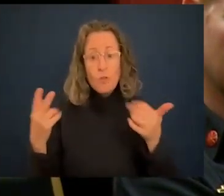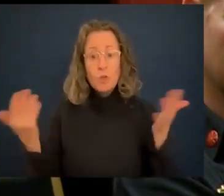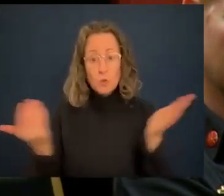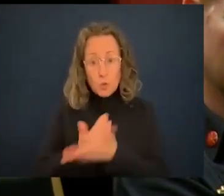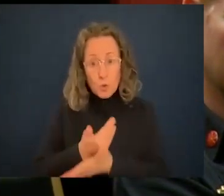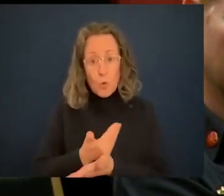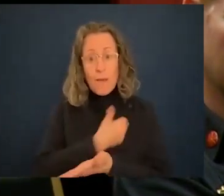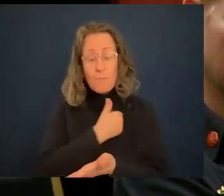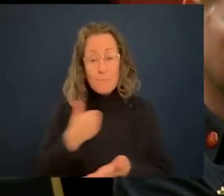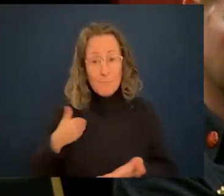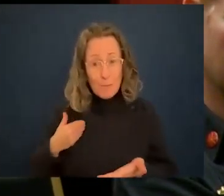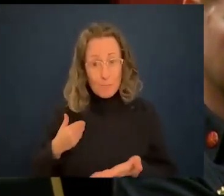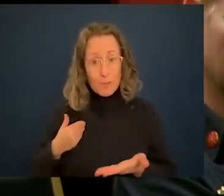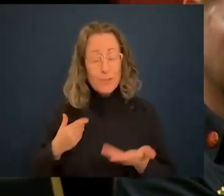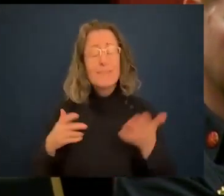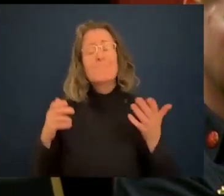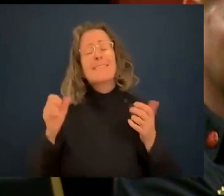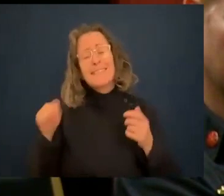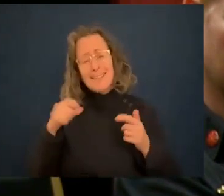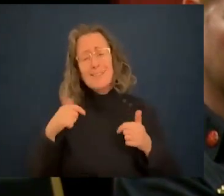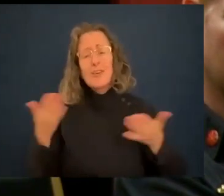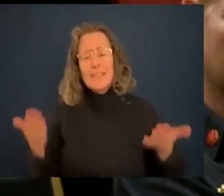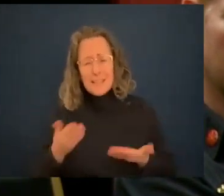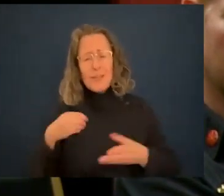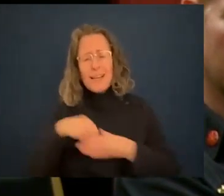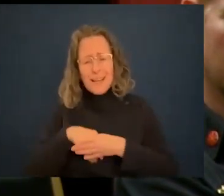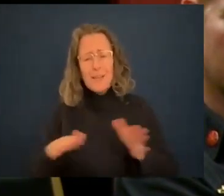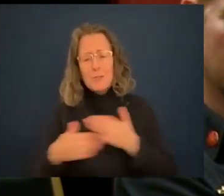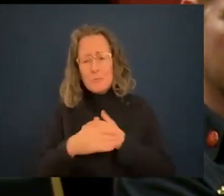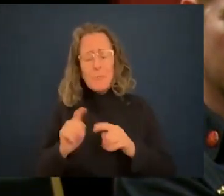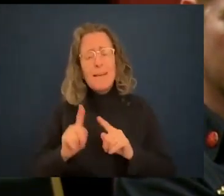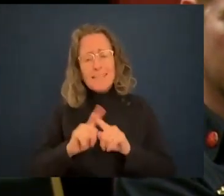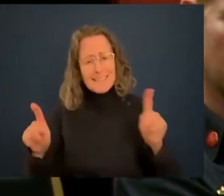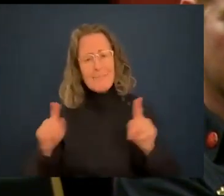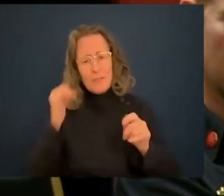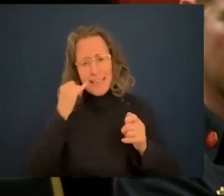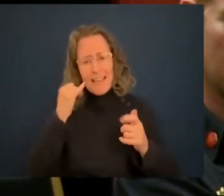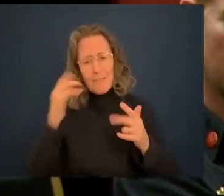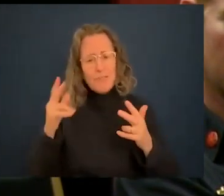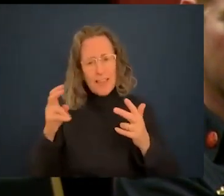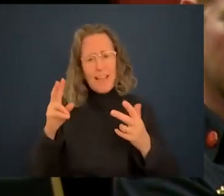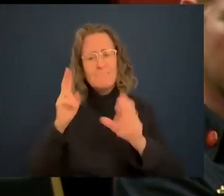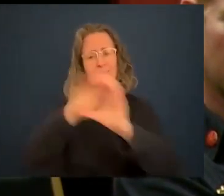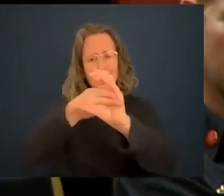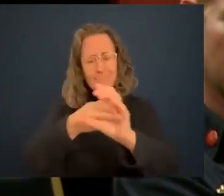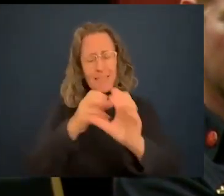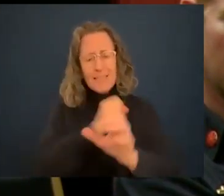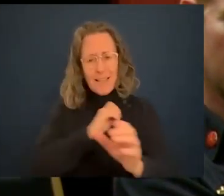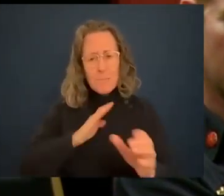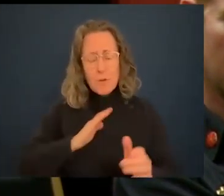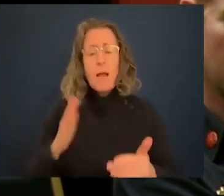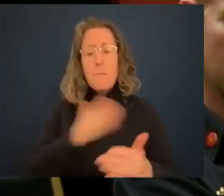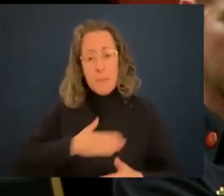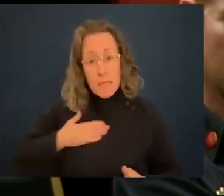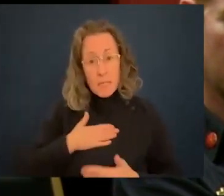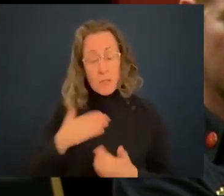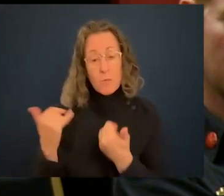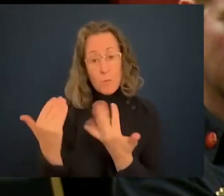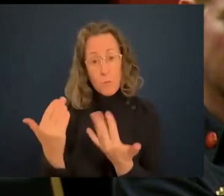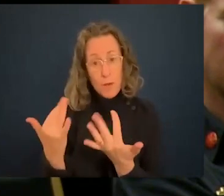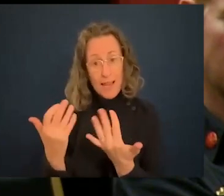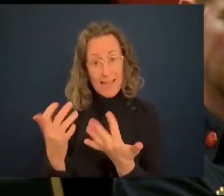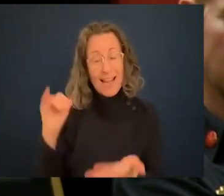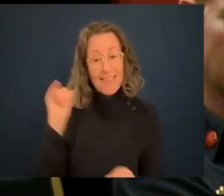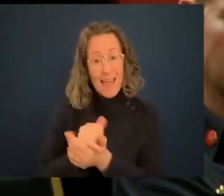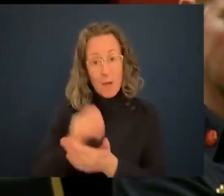a different you know World being sitting up here or sitting up there and being it back here please wait it will solve your